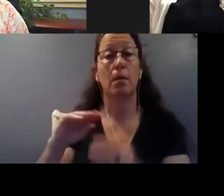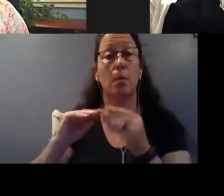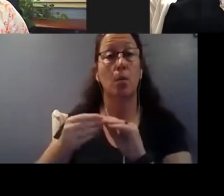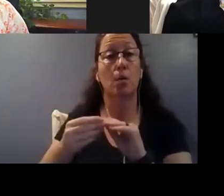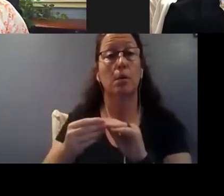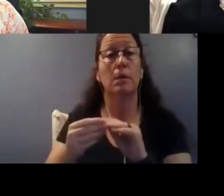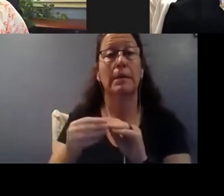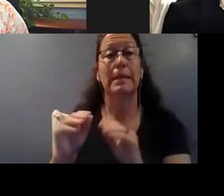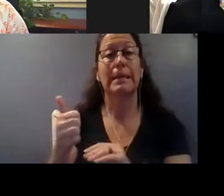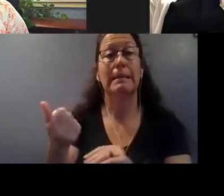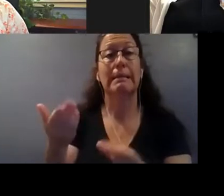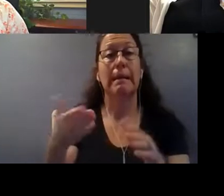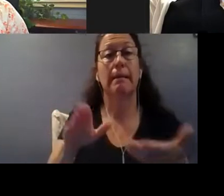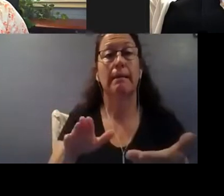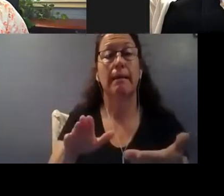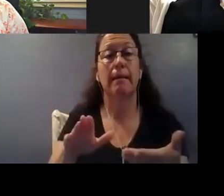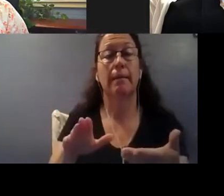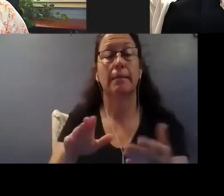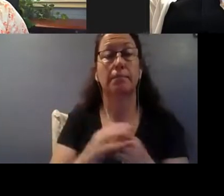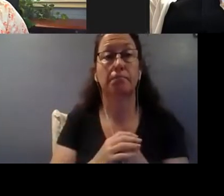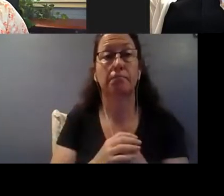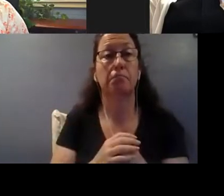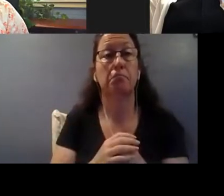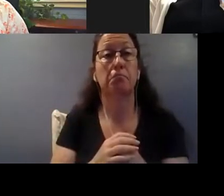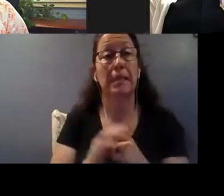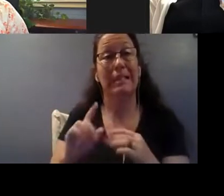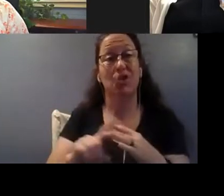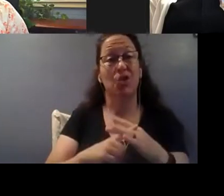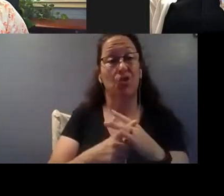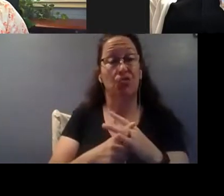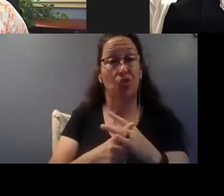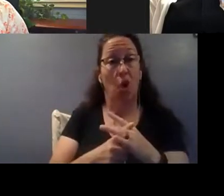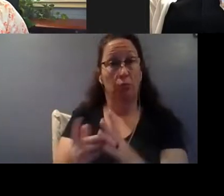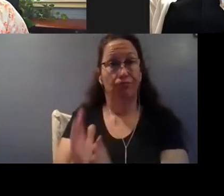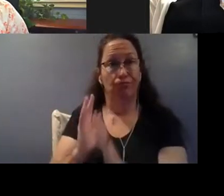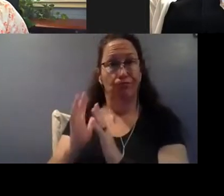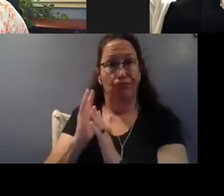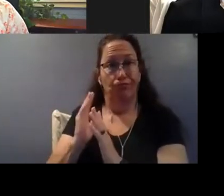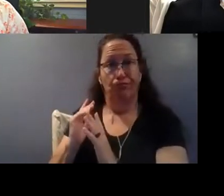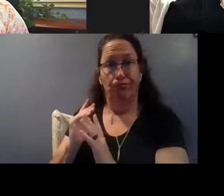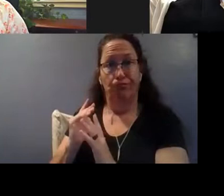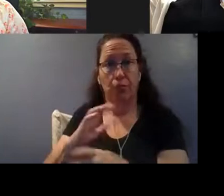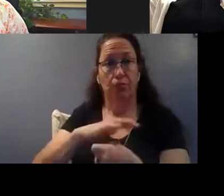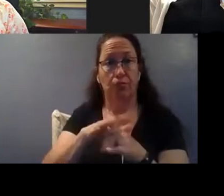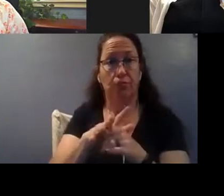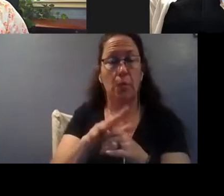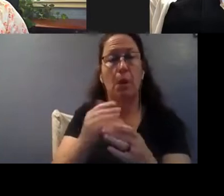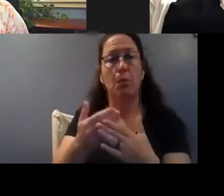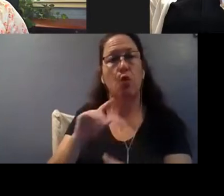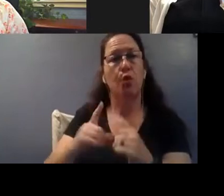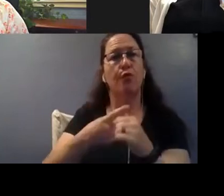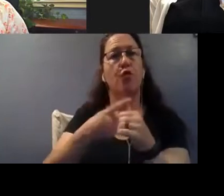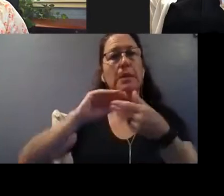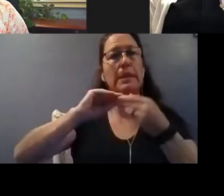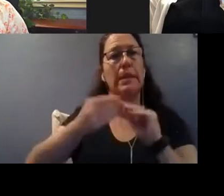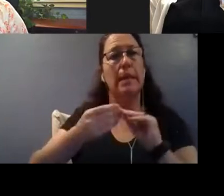remain at 10 deaths. Now, from the beginning of our response to COVID-19, before the first cases were ever